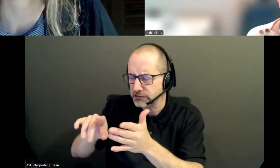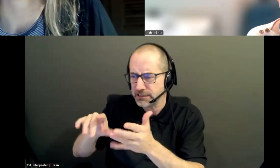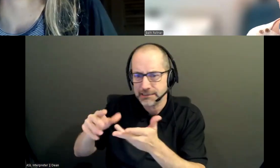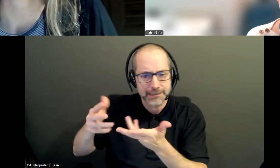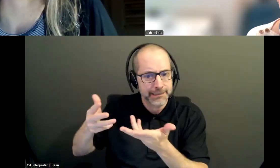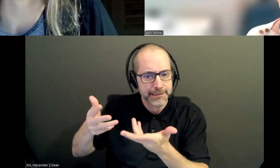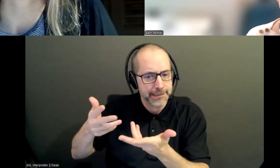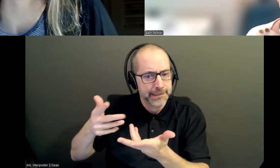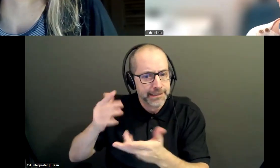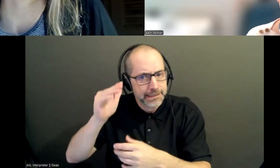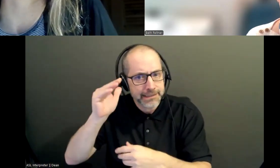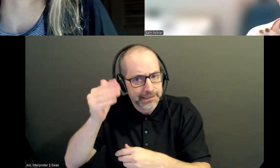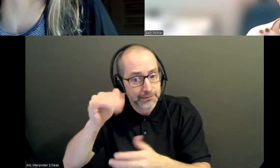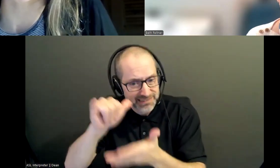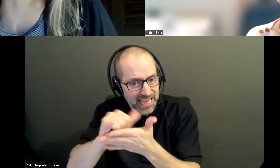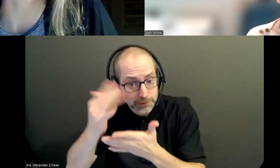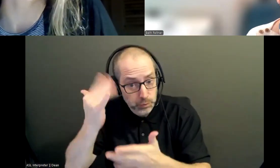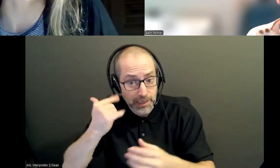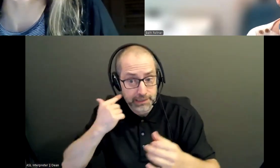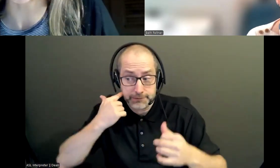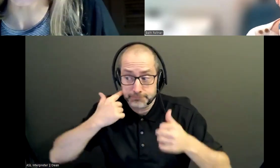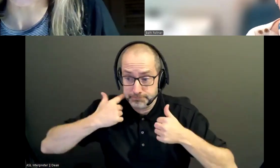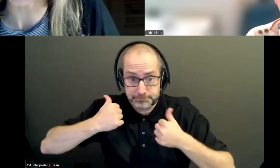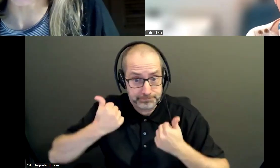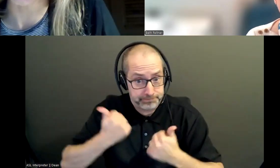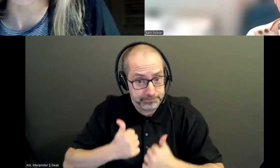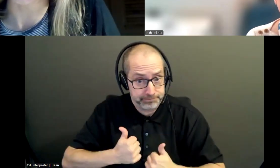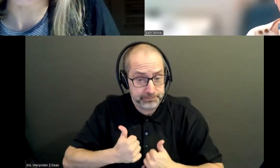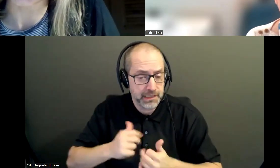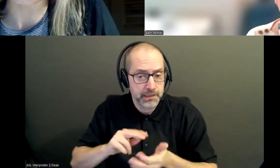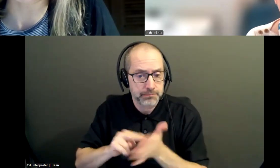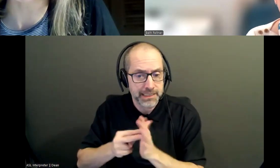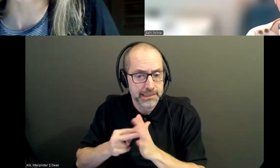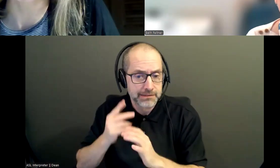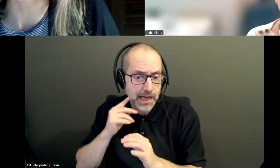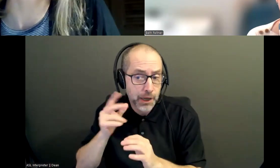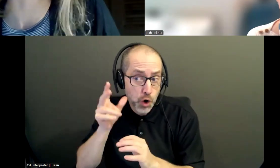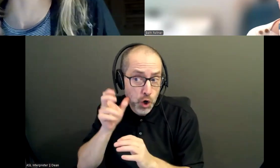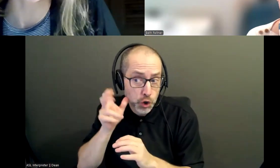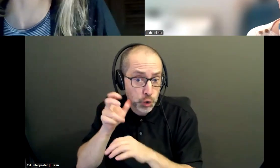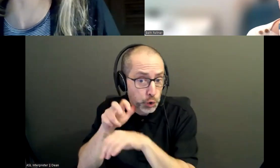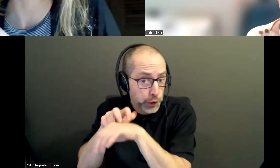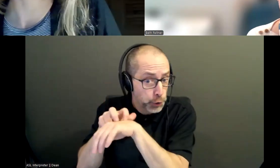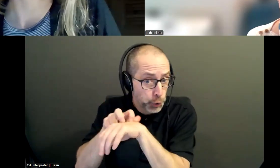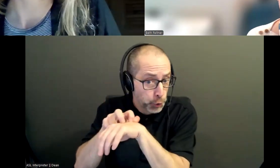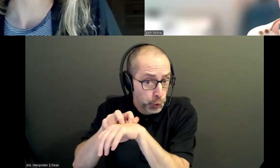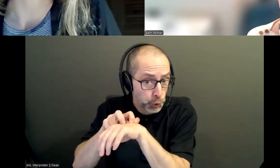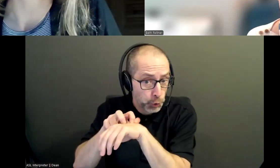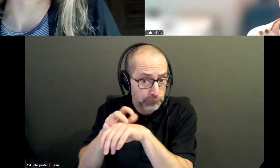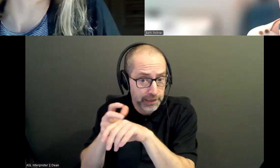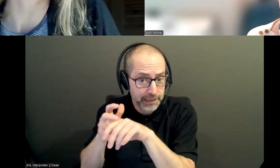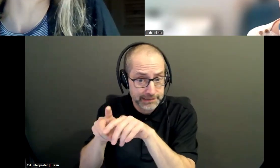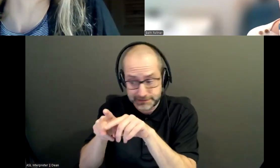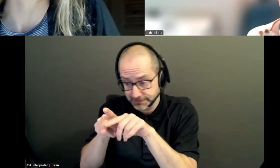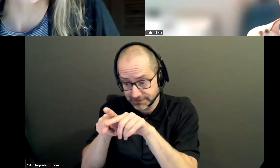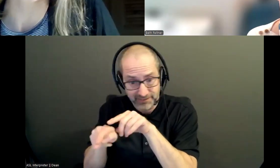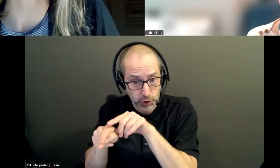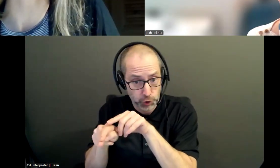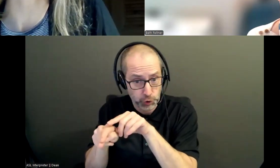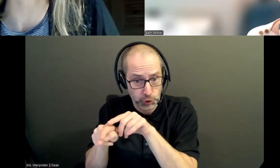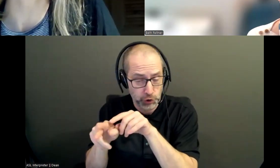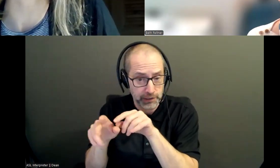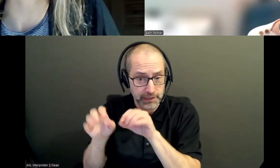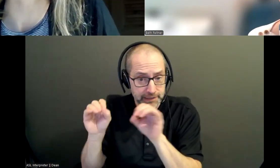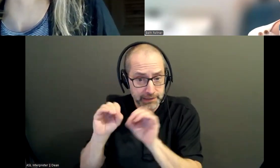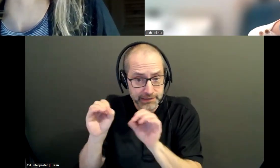they've had like the auditory nerve severed, and so there's nothing for it to